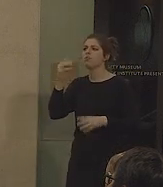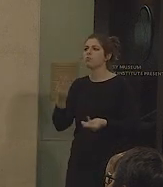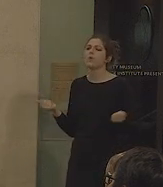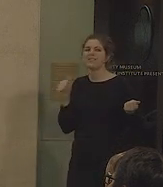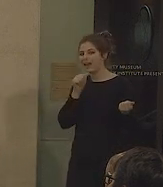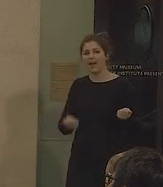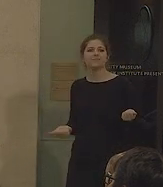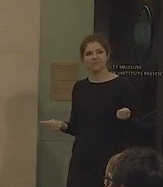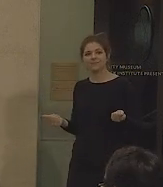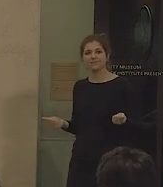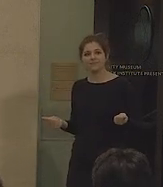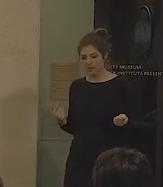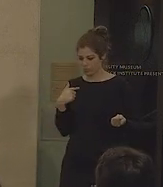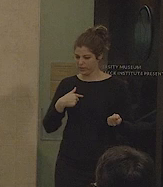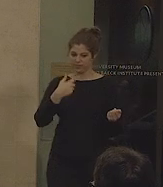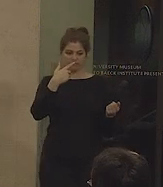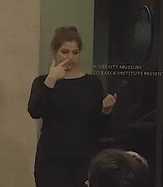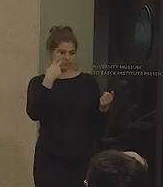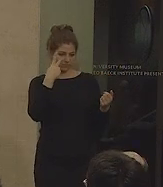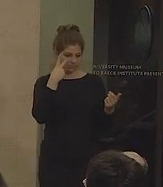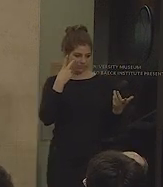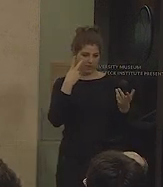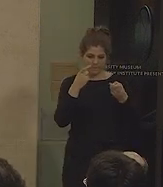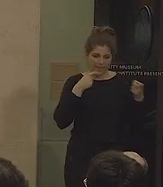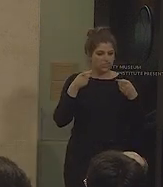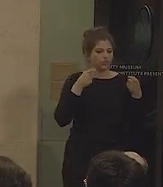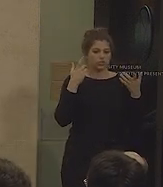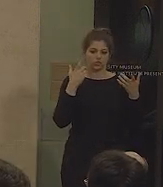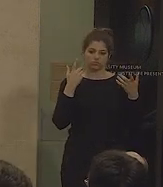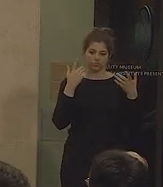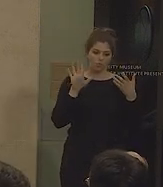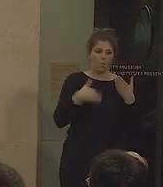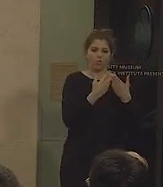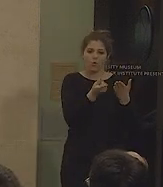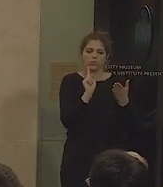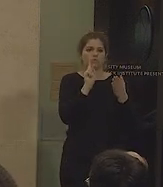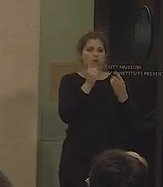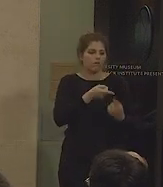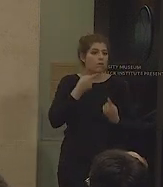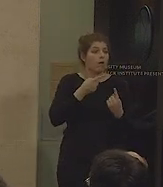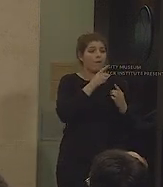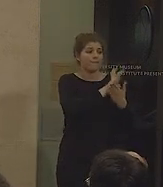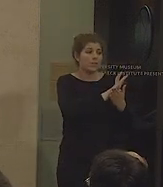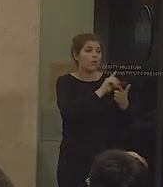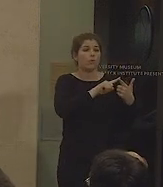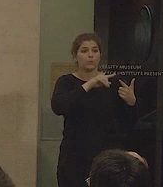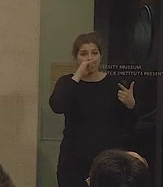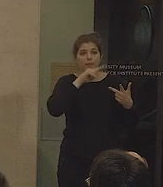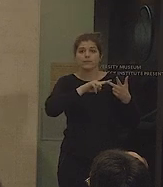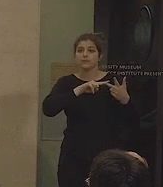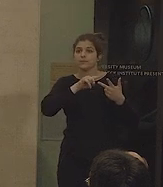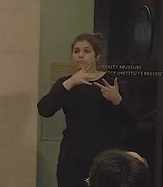away, and we somehow or another managed through all those different, you know, the video, the kids,